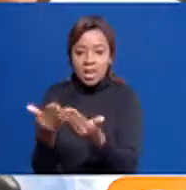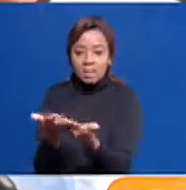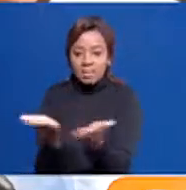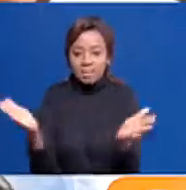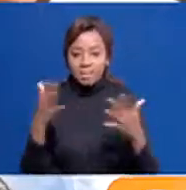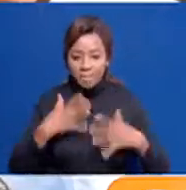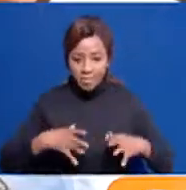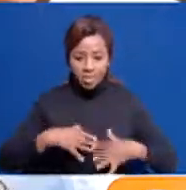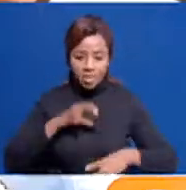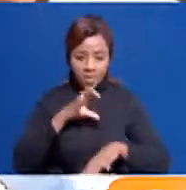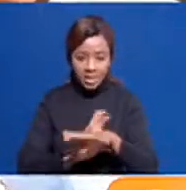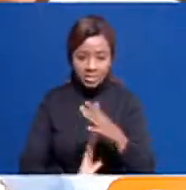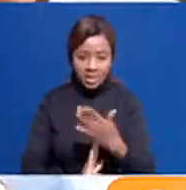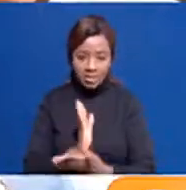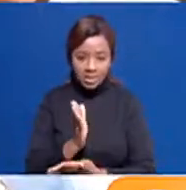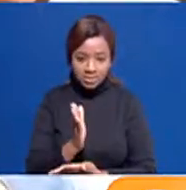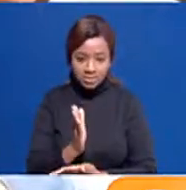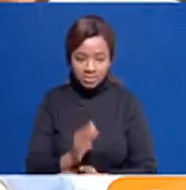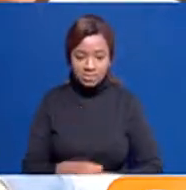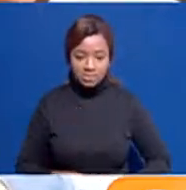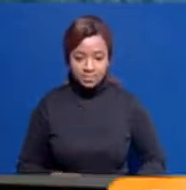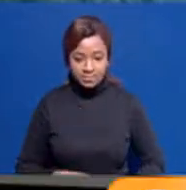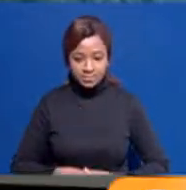au wananchi wapate haki yao.